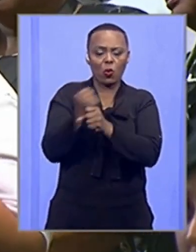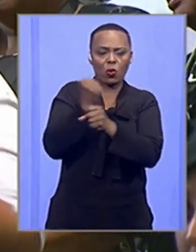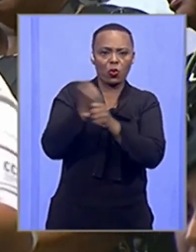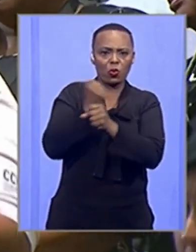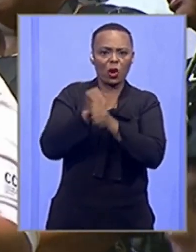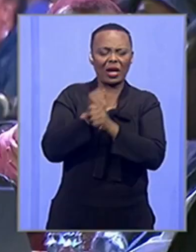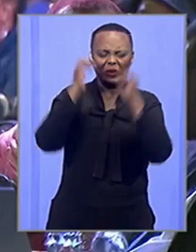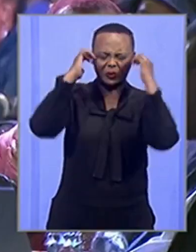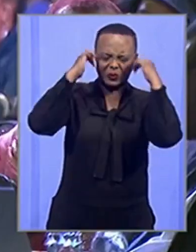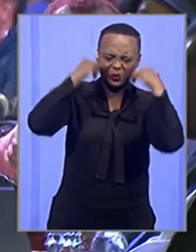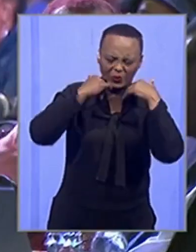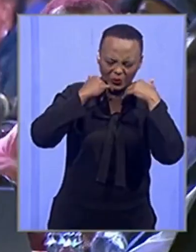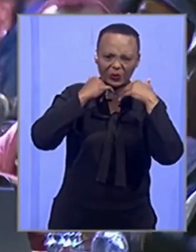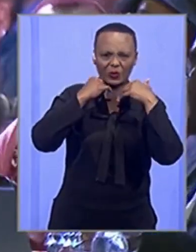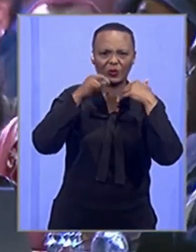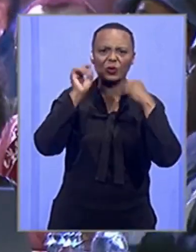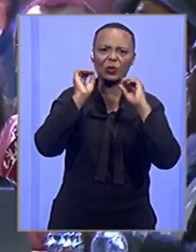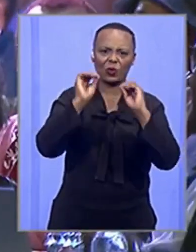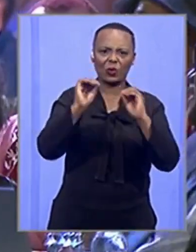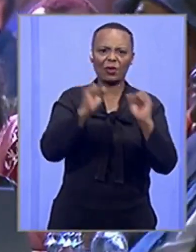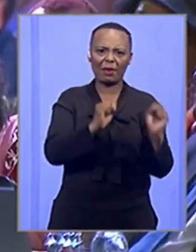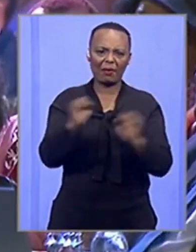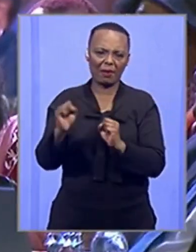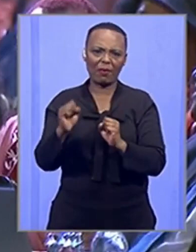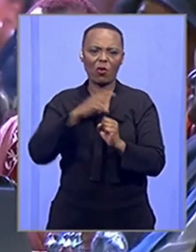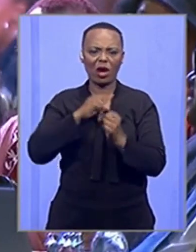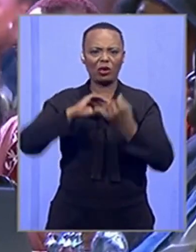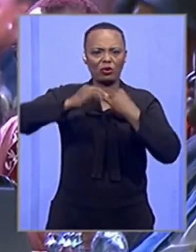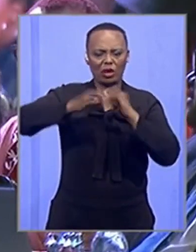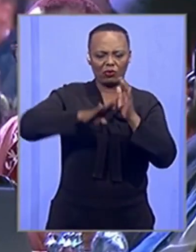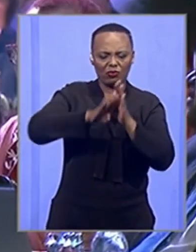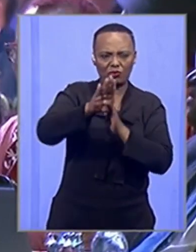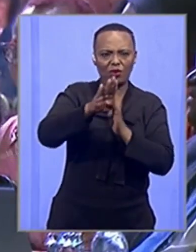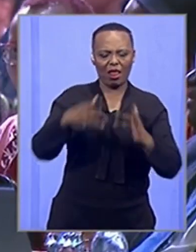go phethagatšwa e sale o montši go kaonafatša maphelo a